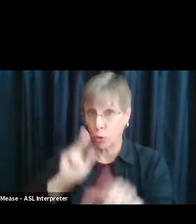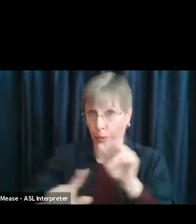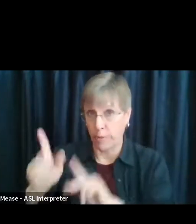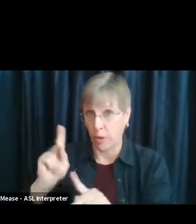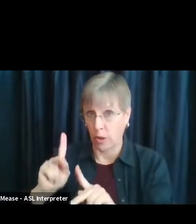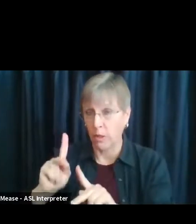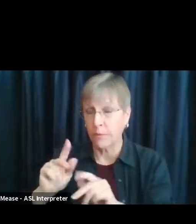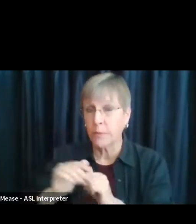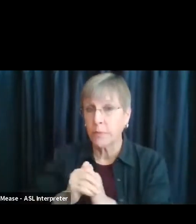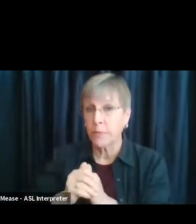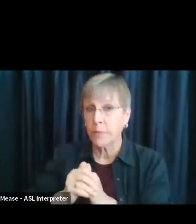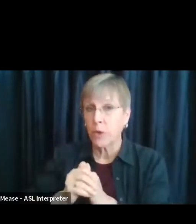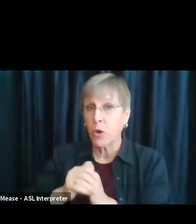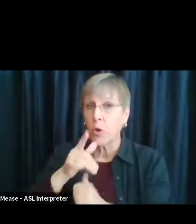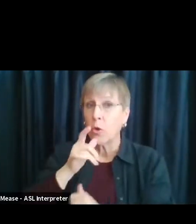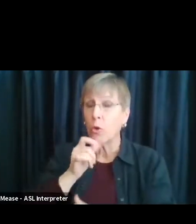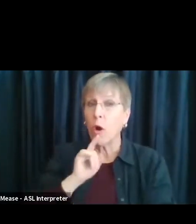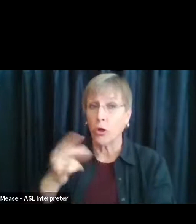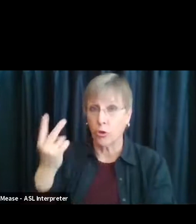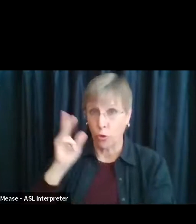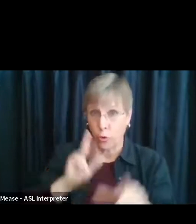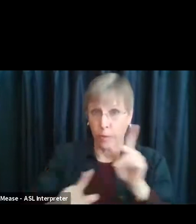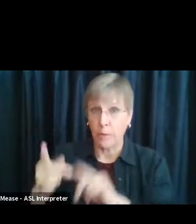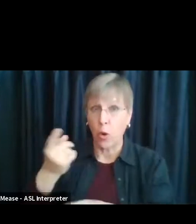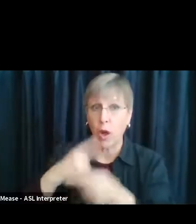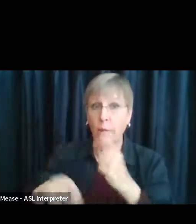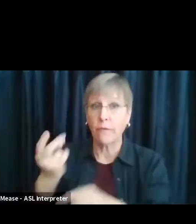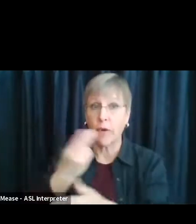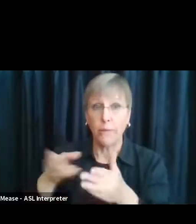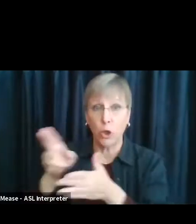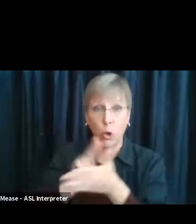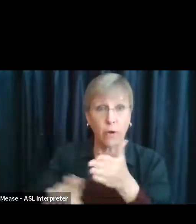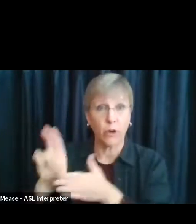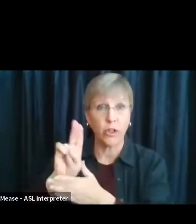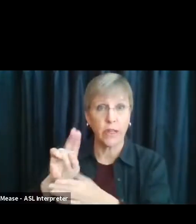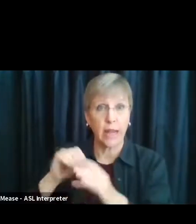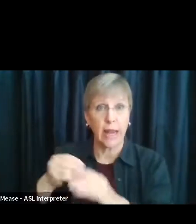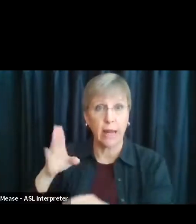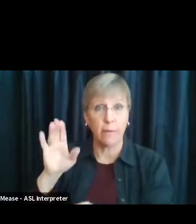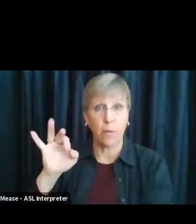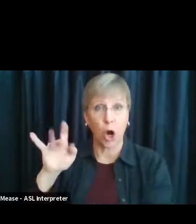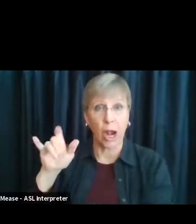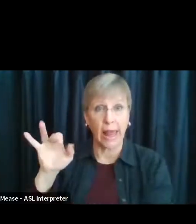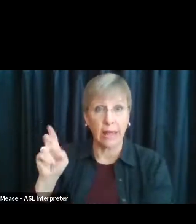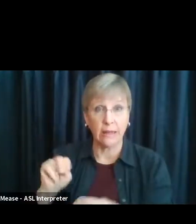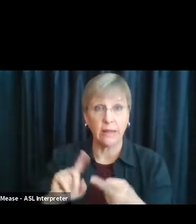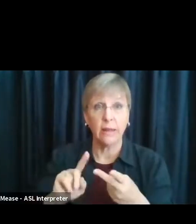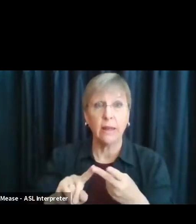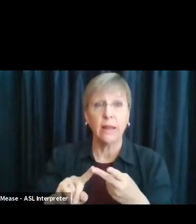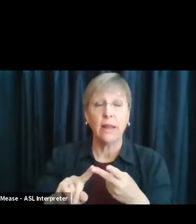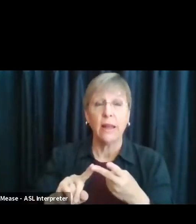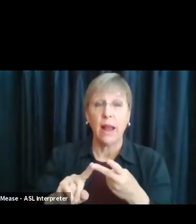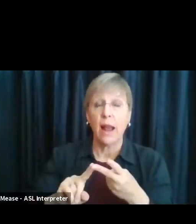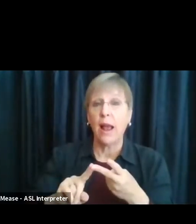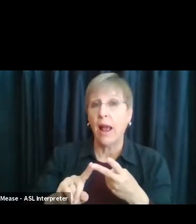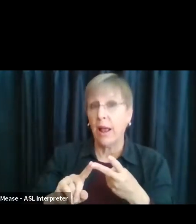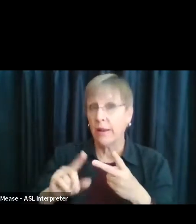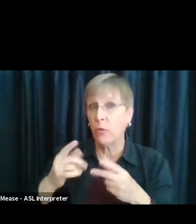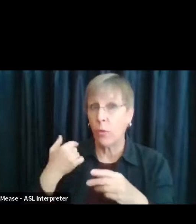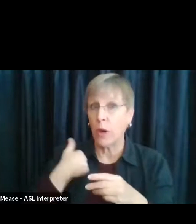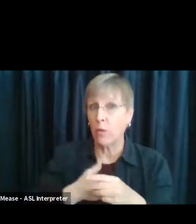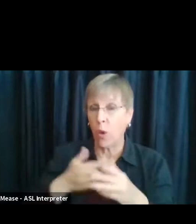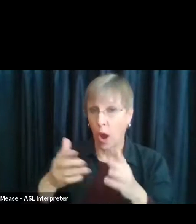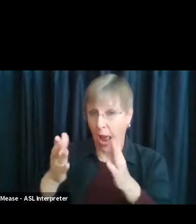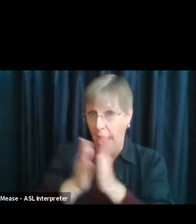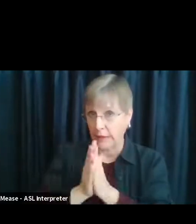and who are two people coming from the university in Berlin and in Dakar. And we're going to